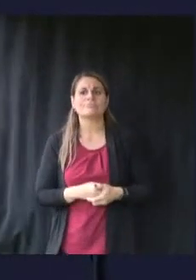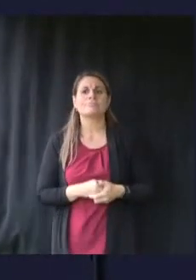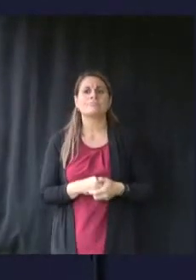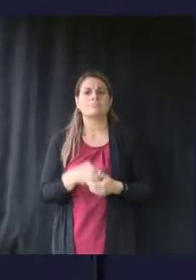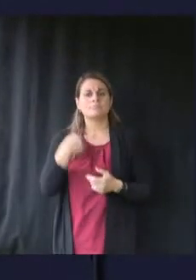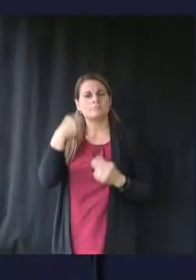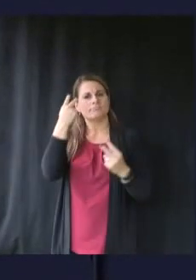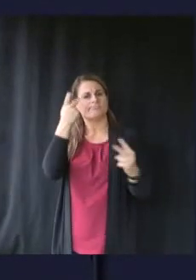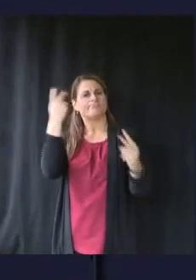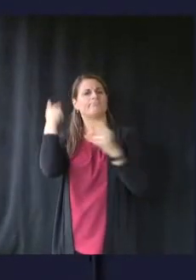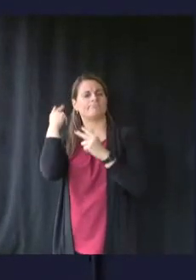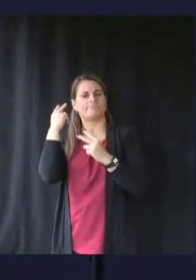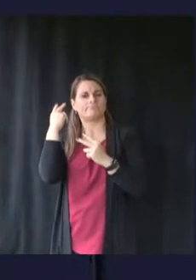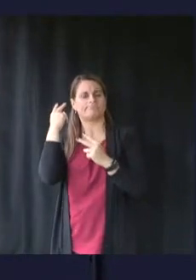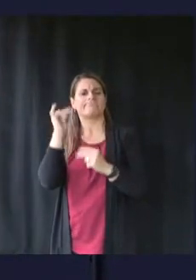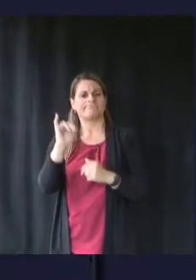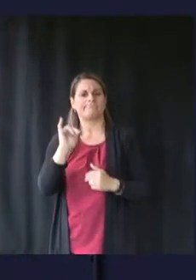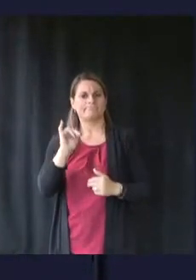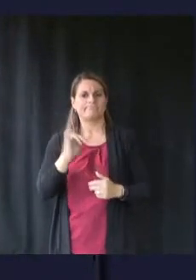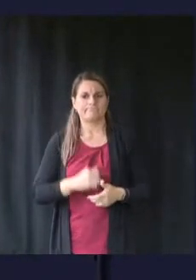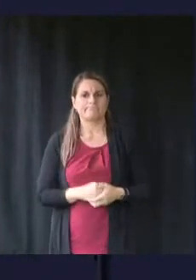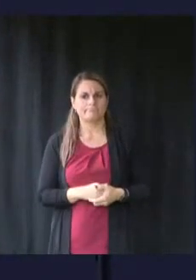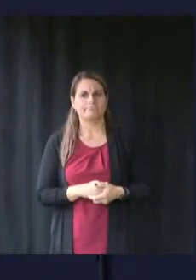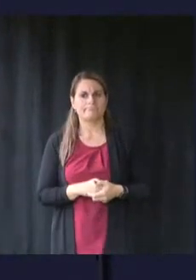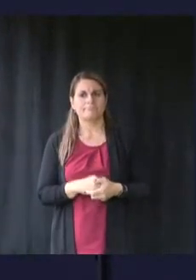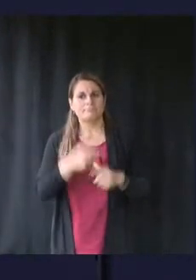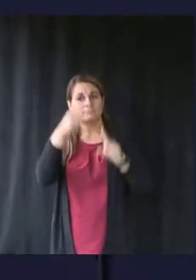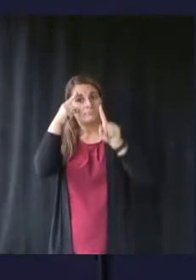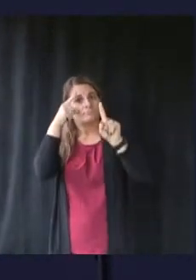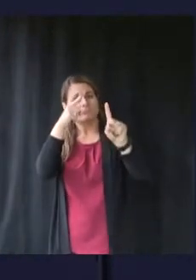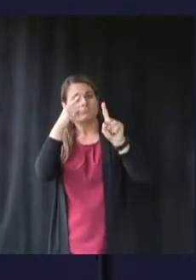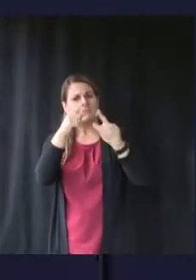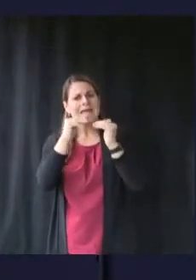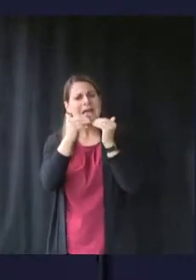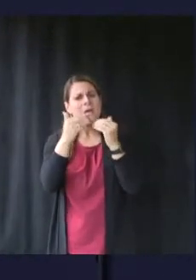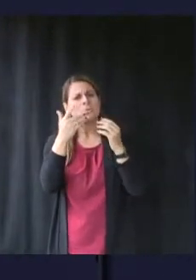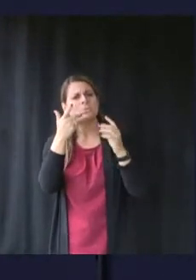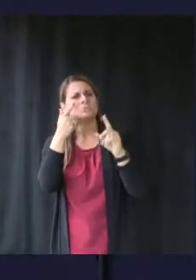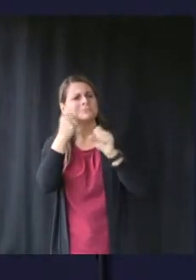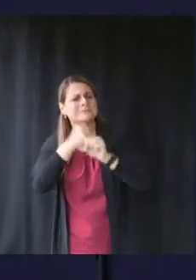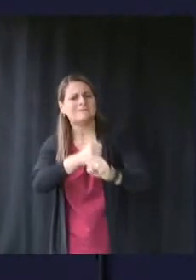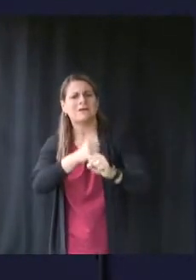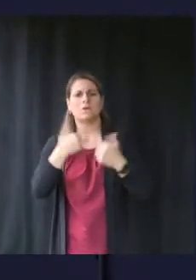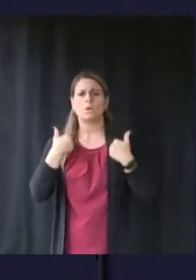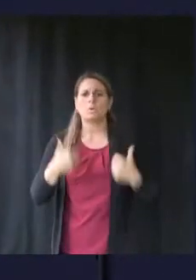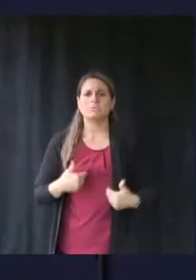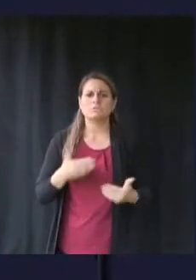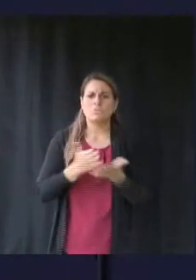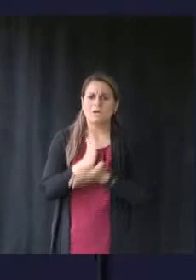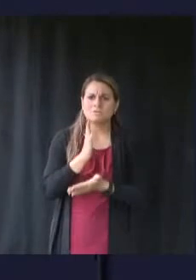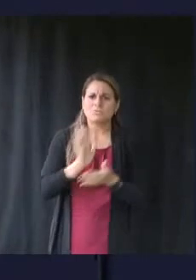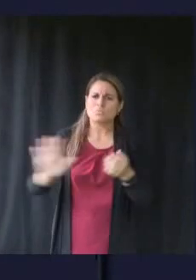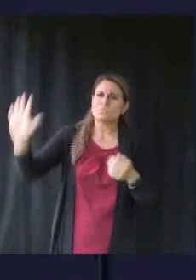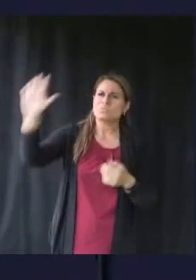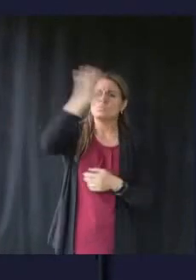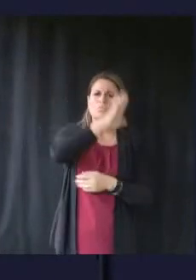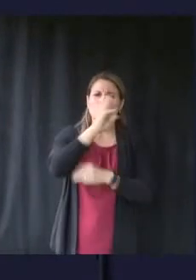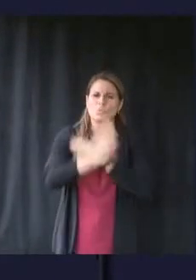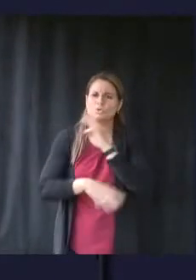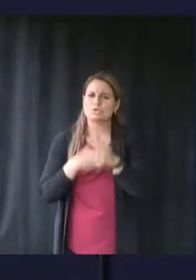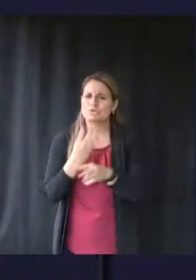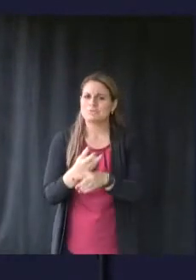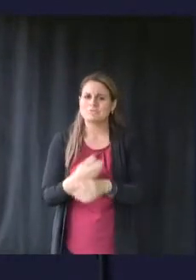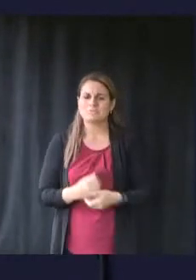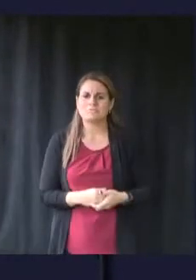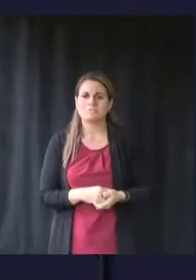defend human rights and dignity at home and around the world. 26 years ago today, another United